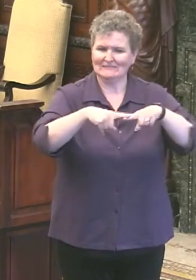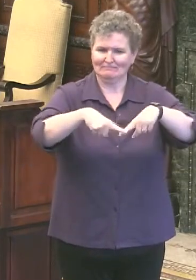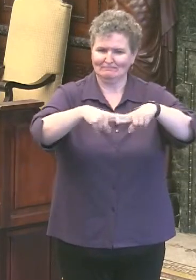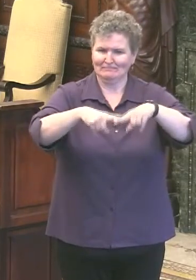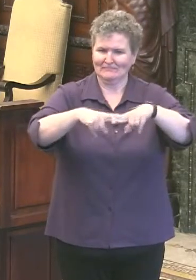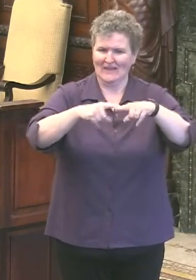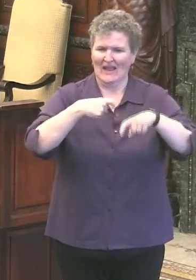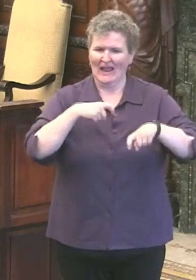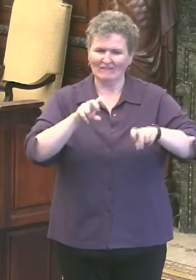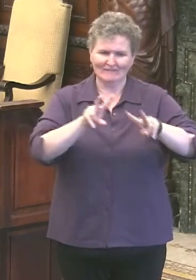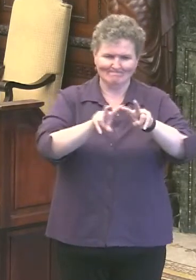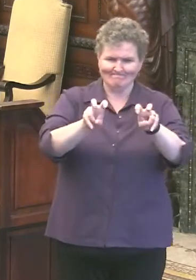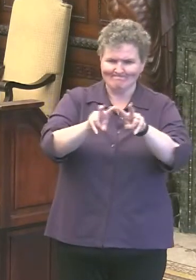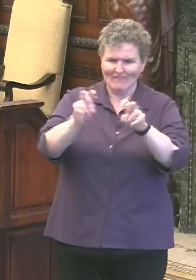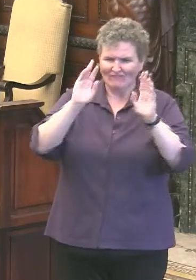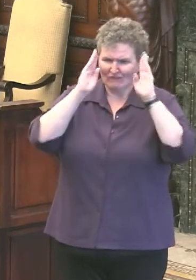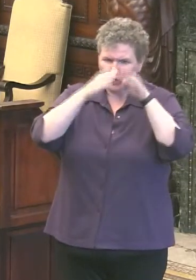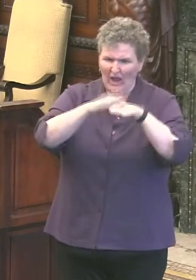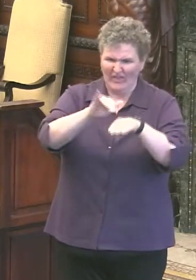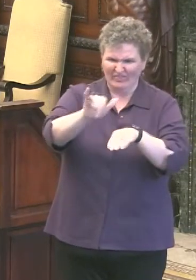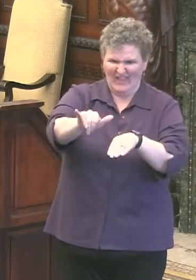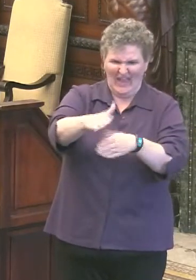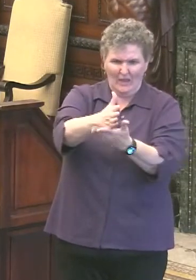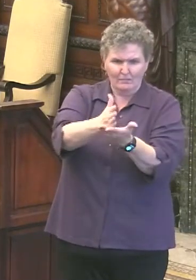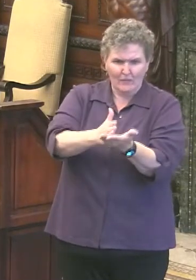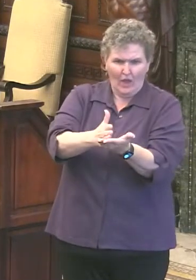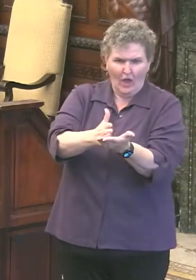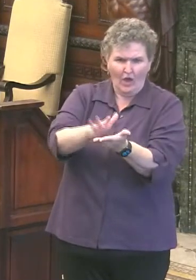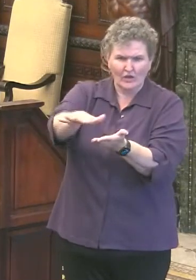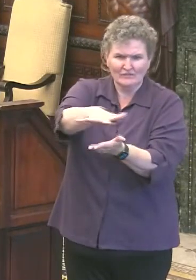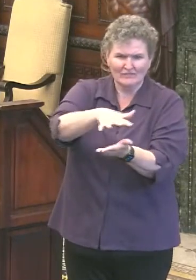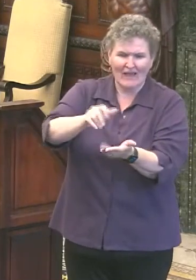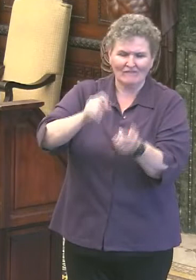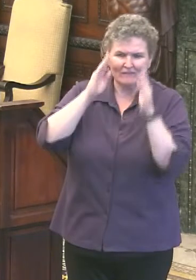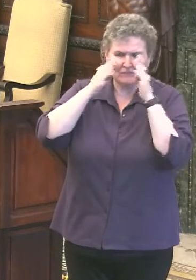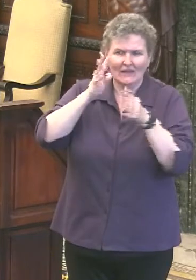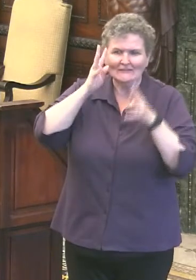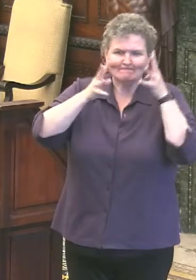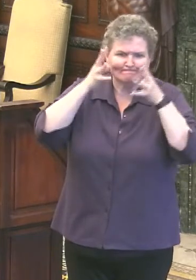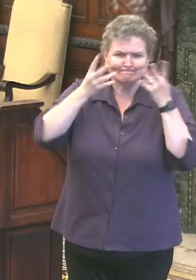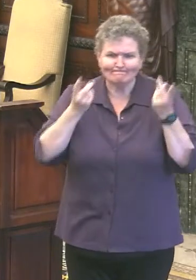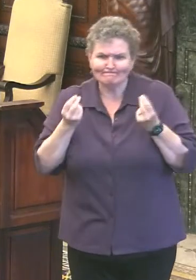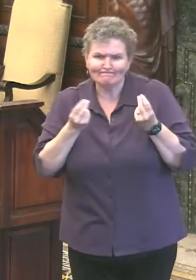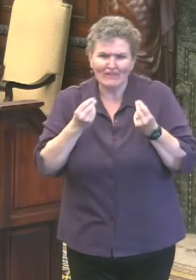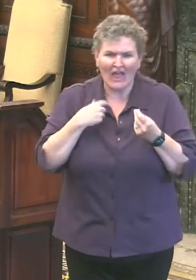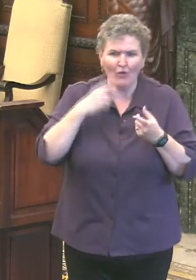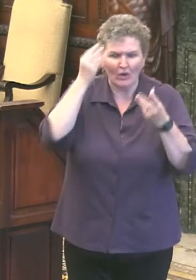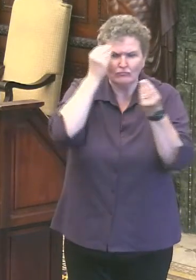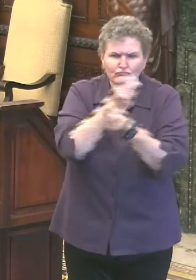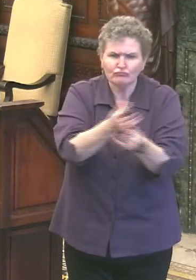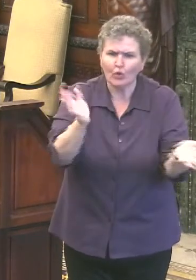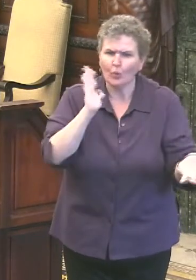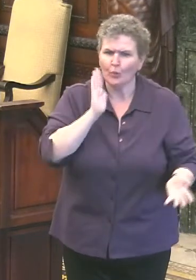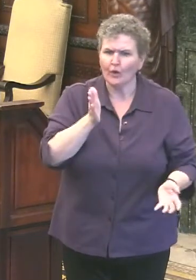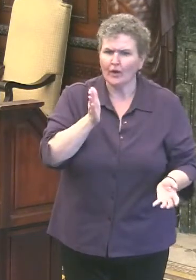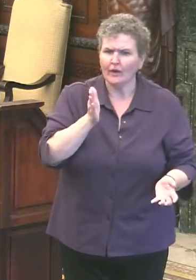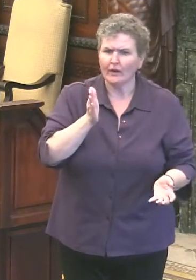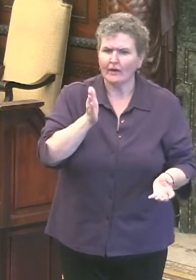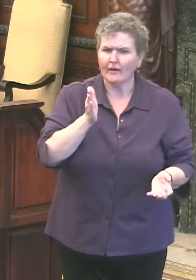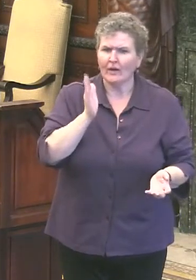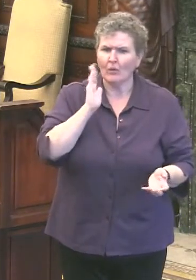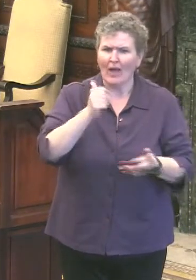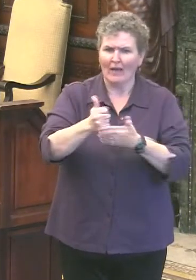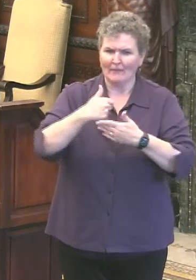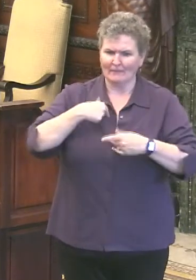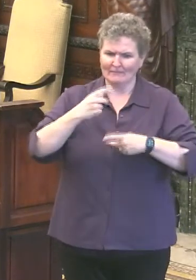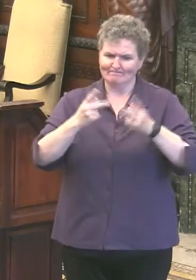focus on as a part of the recommendations that we're making. And once we have that information, it's going to inform the final plan.